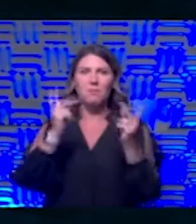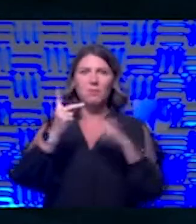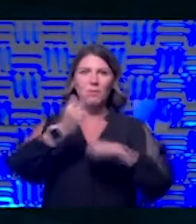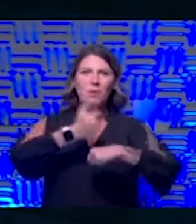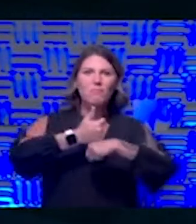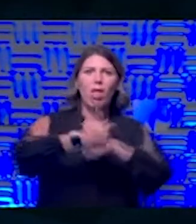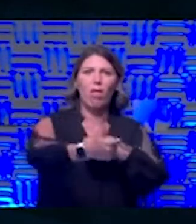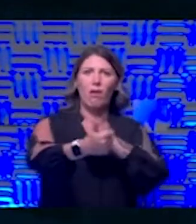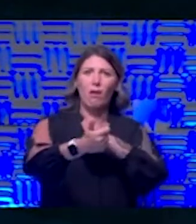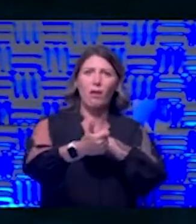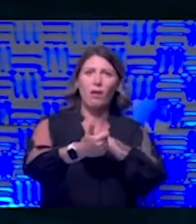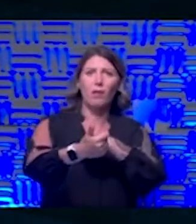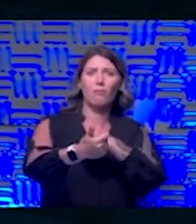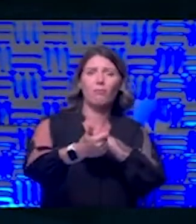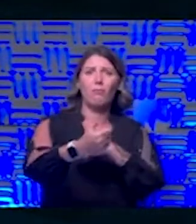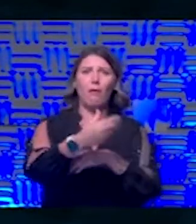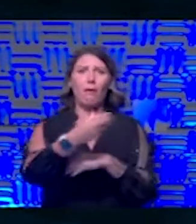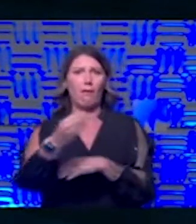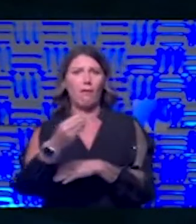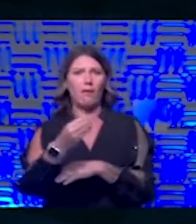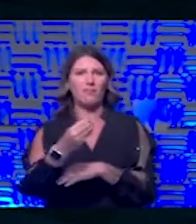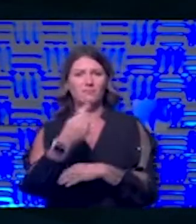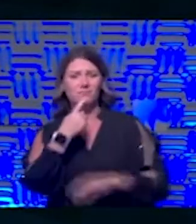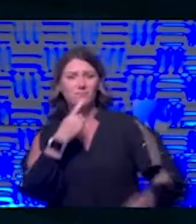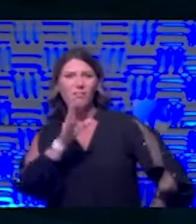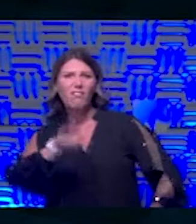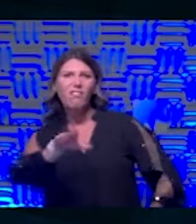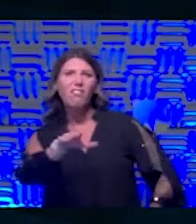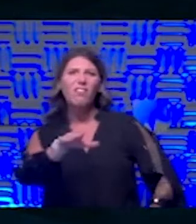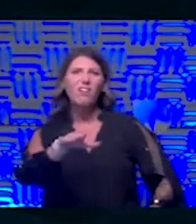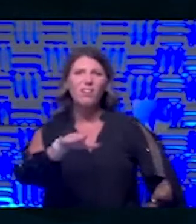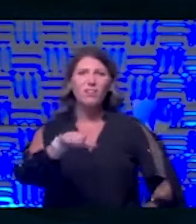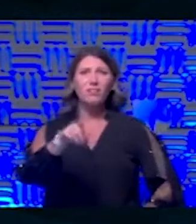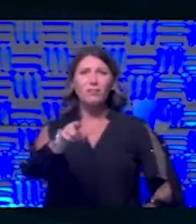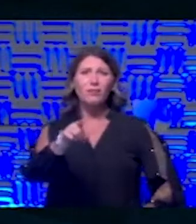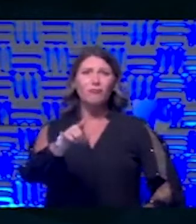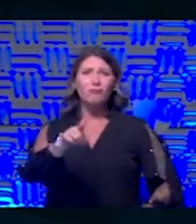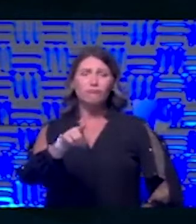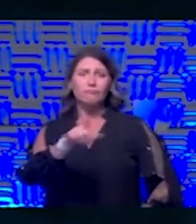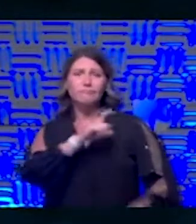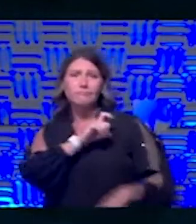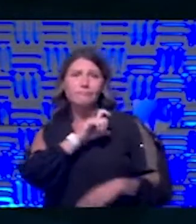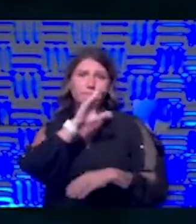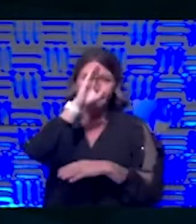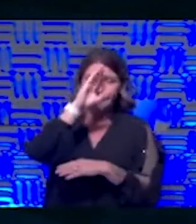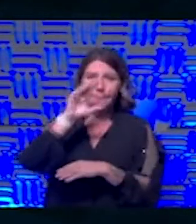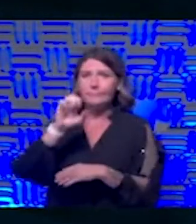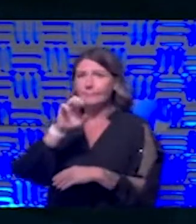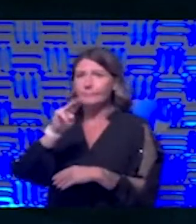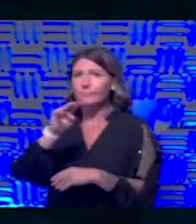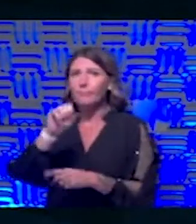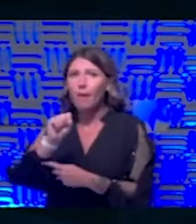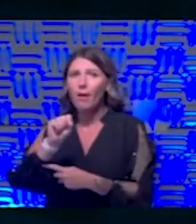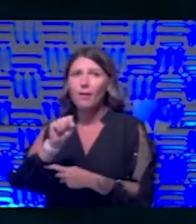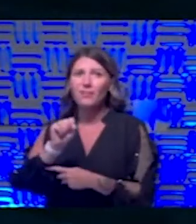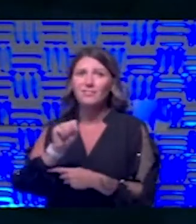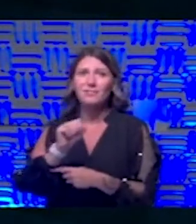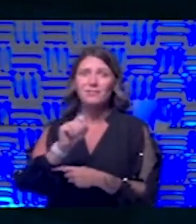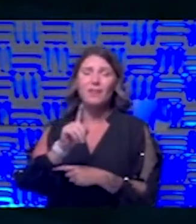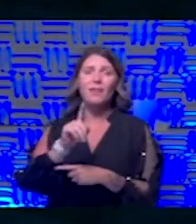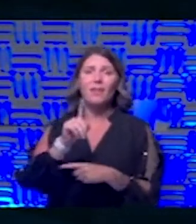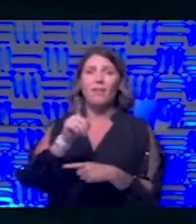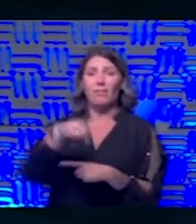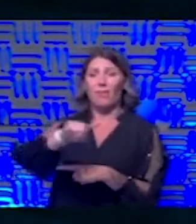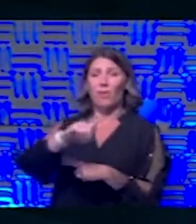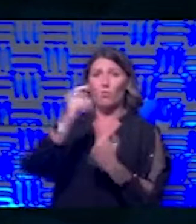and kind of casting aspersion on family members who work on the front lines because they were having to restrict their engagement